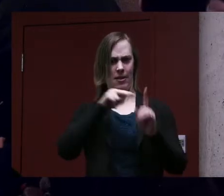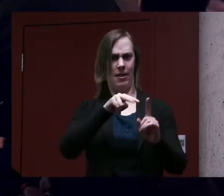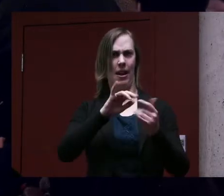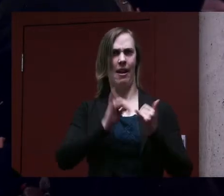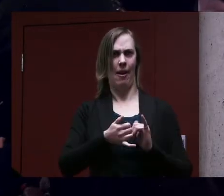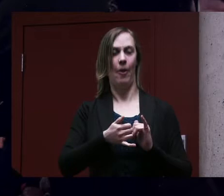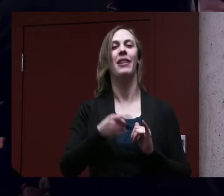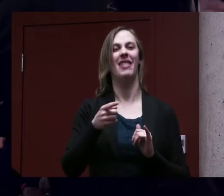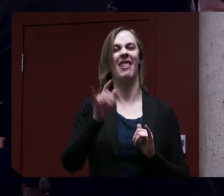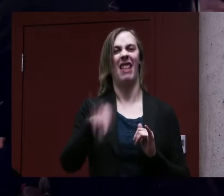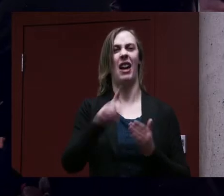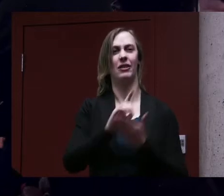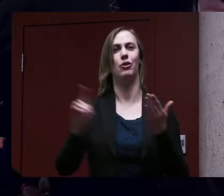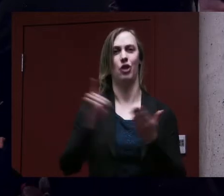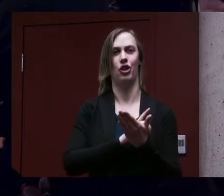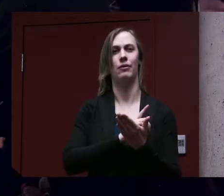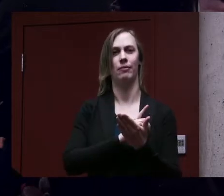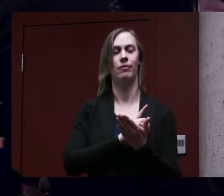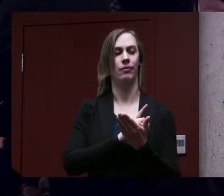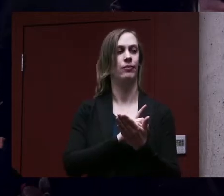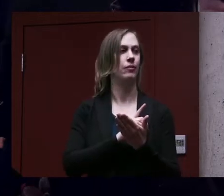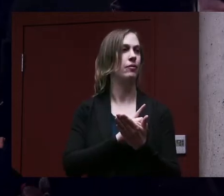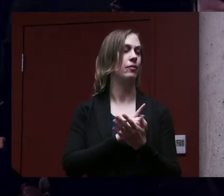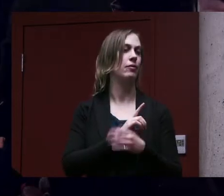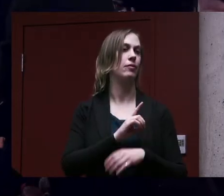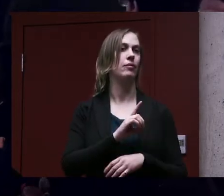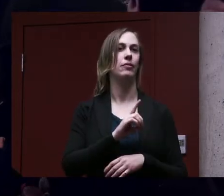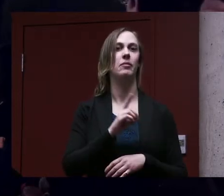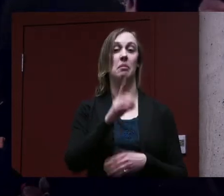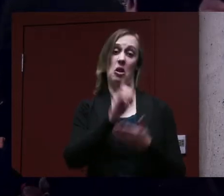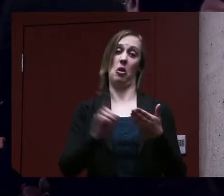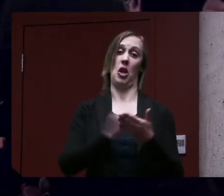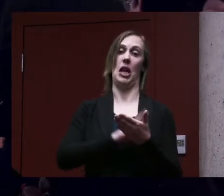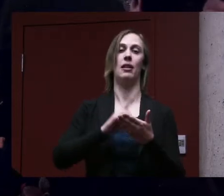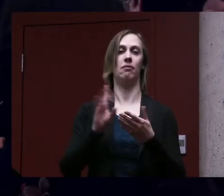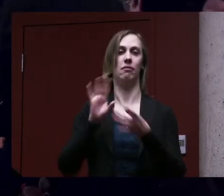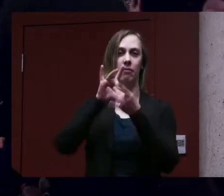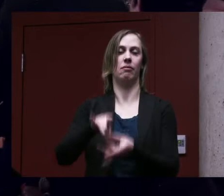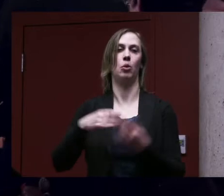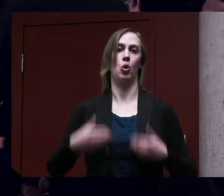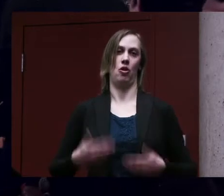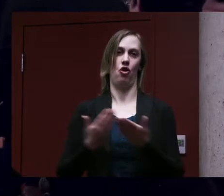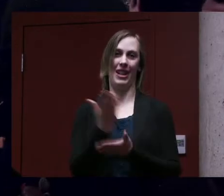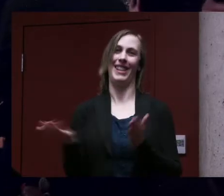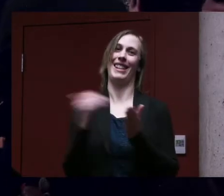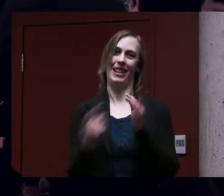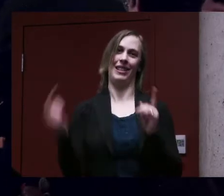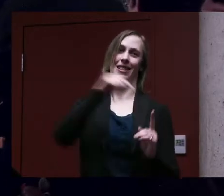of discrimination, also an aspect of human rights in addition to Article 19.